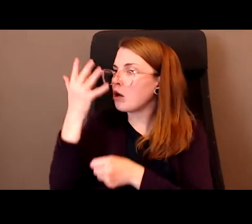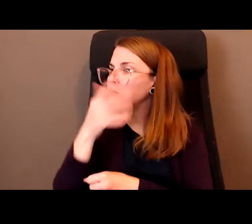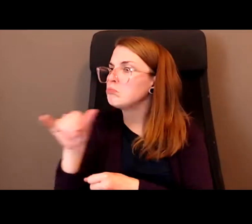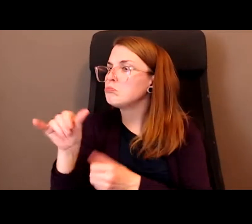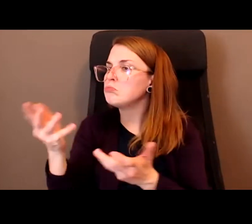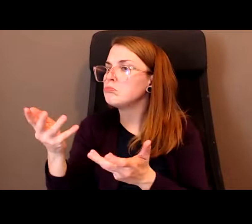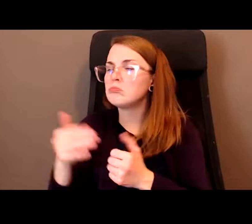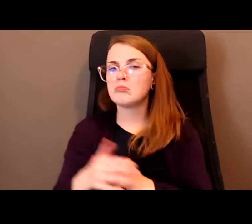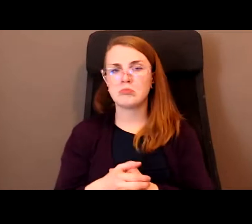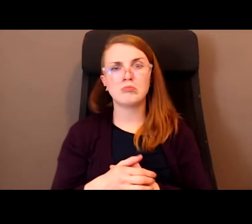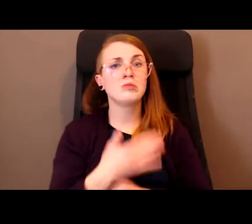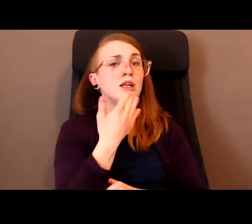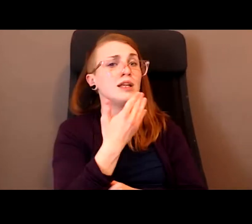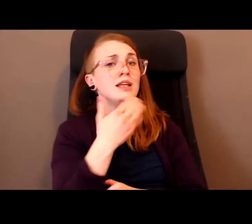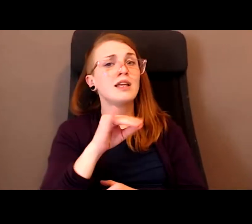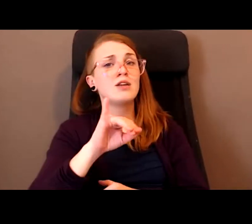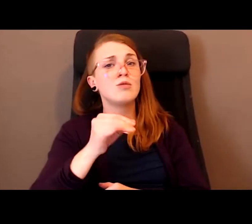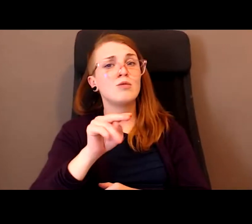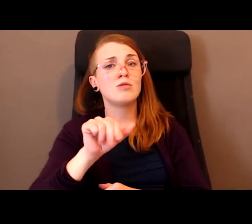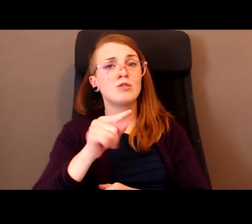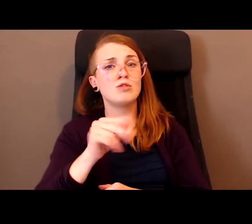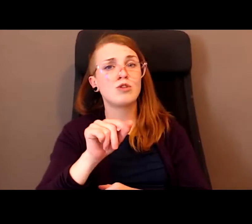Thanks, Jonathan.